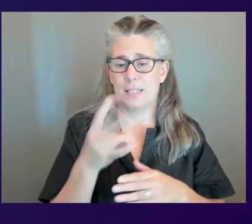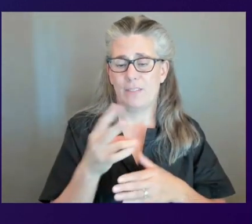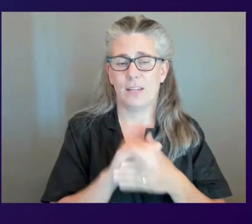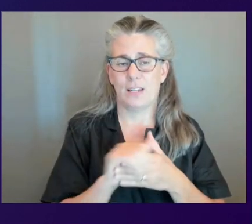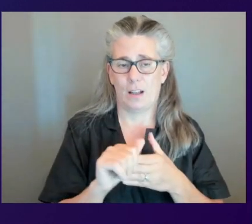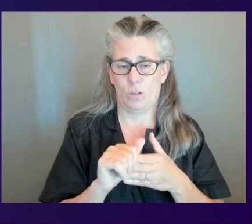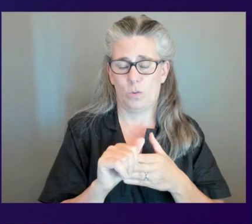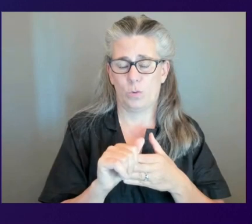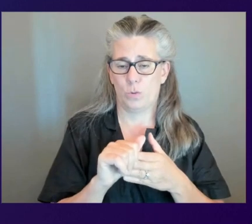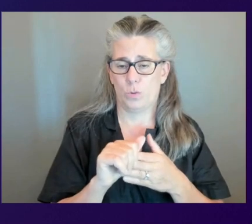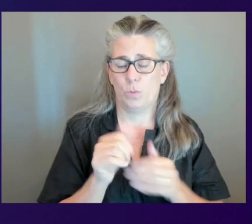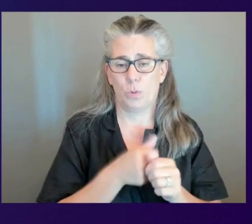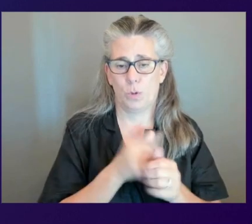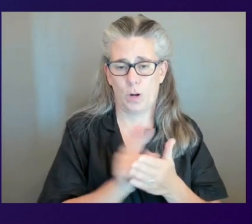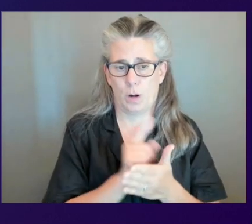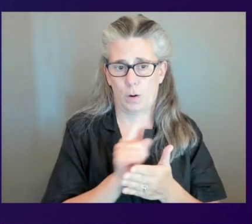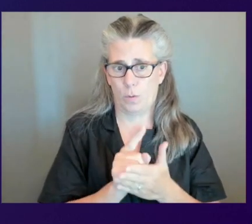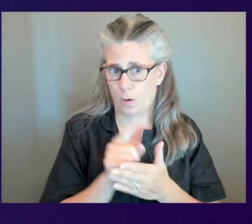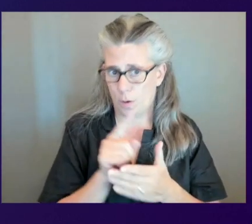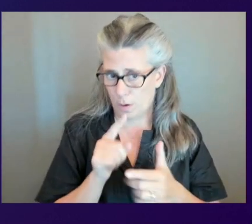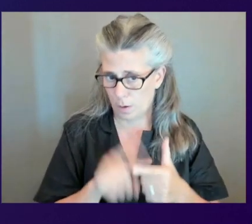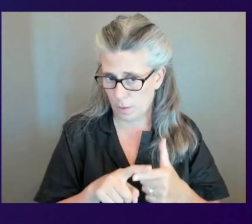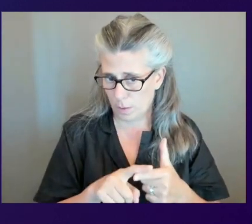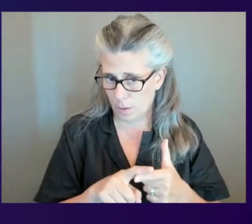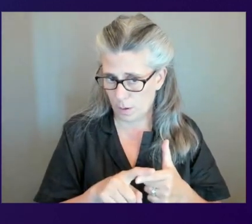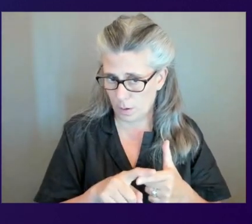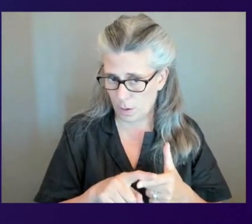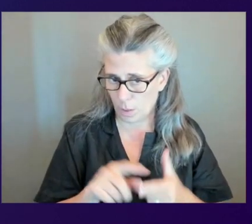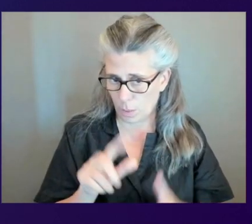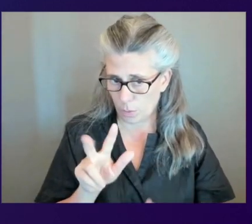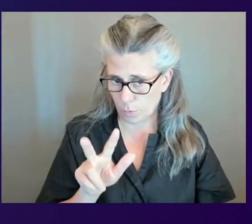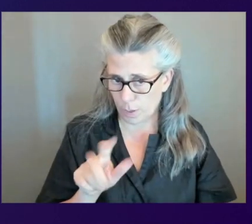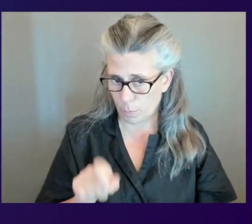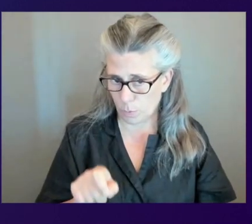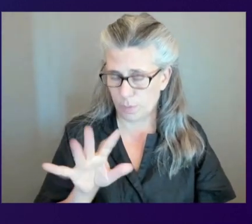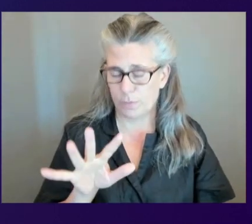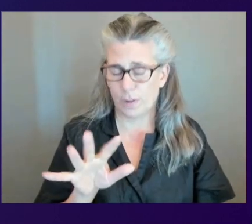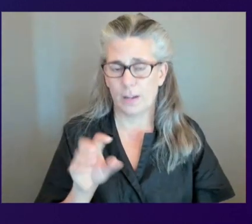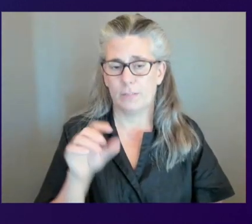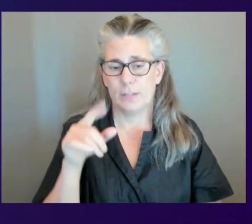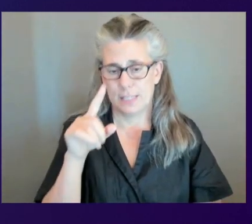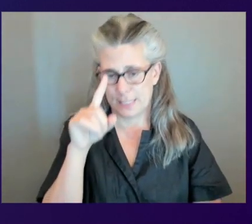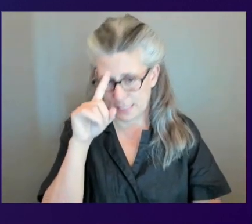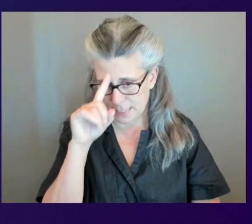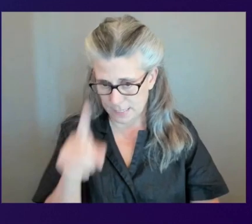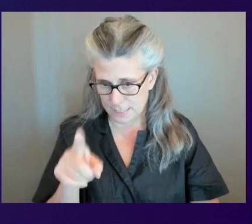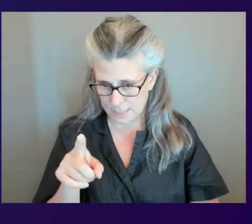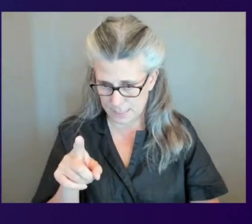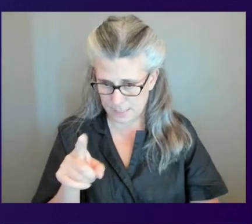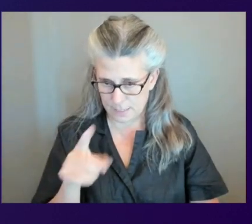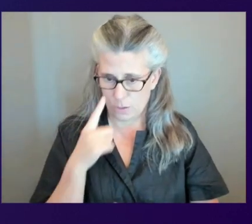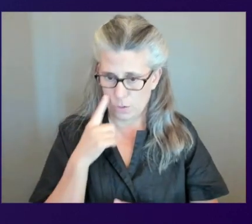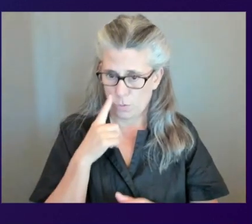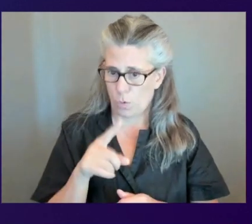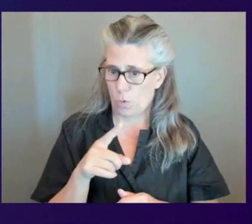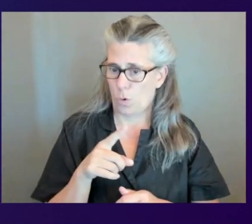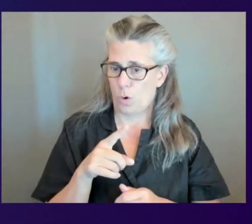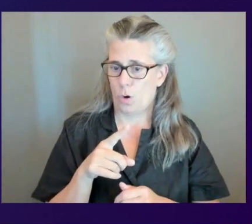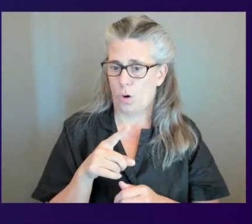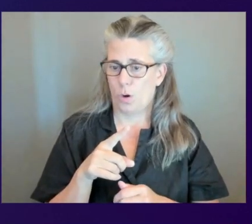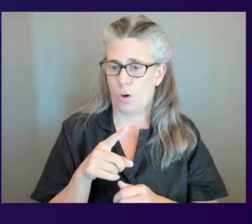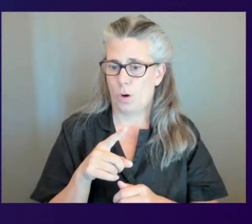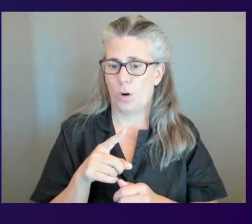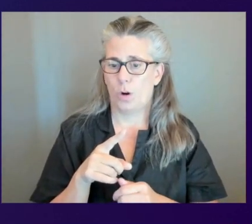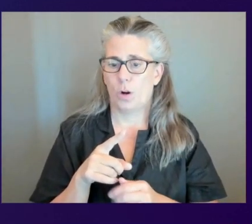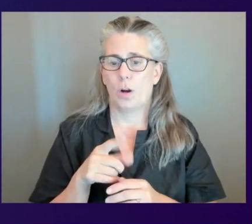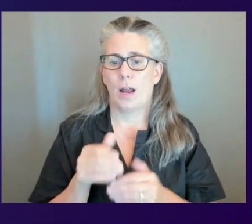additional hour, the charge is 3.5 cents. Cool. And Rich, are there any kind of